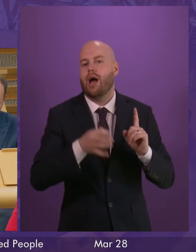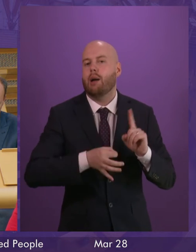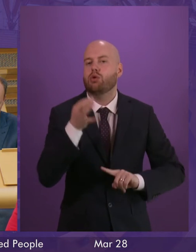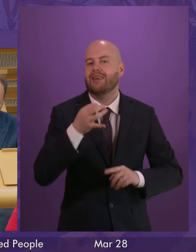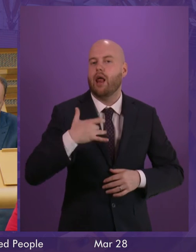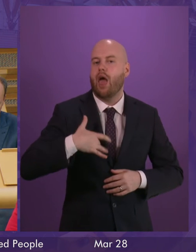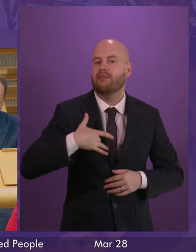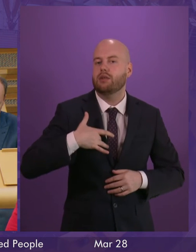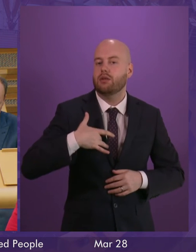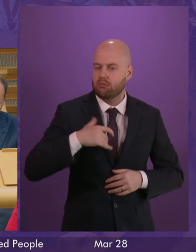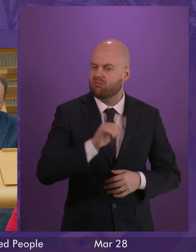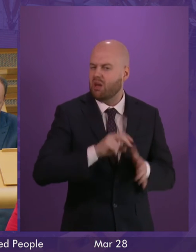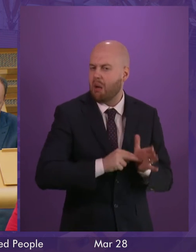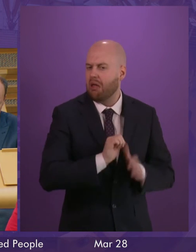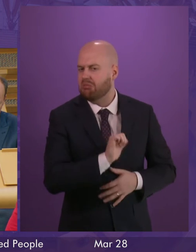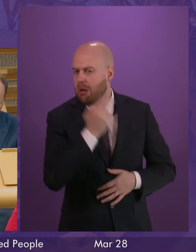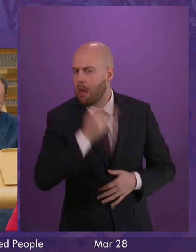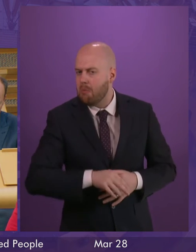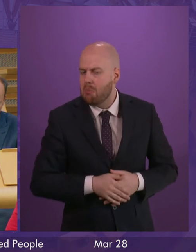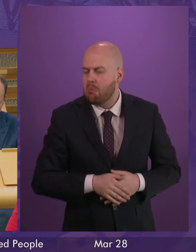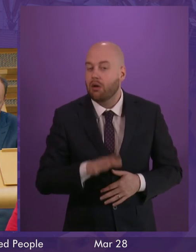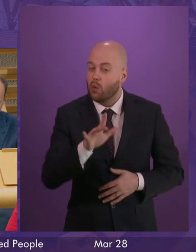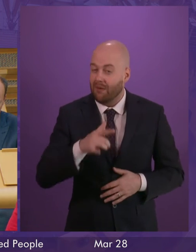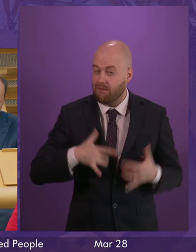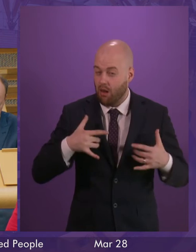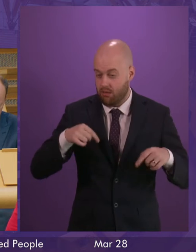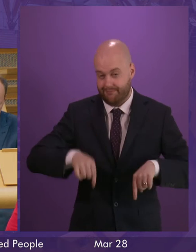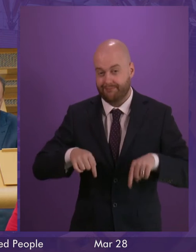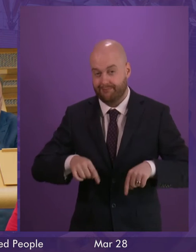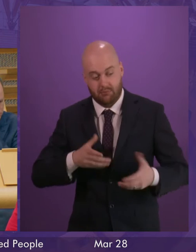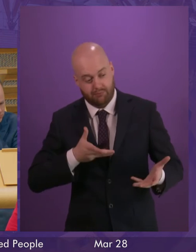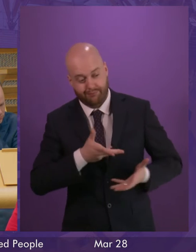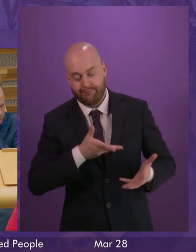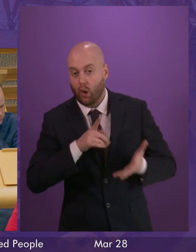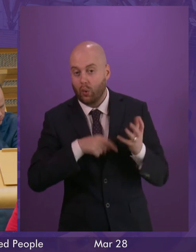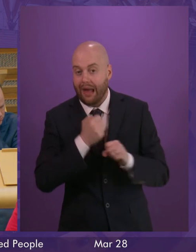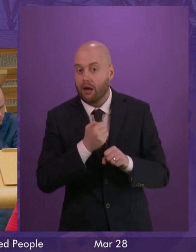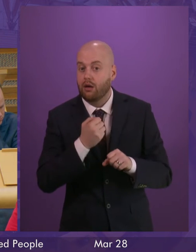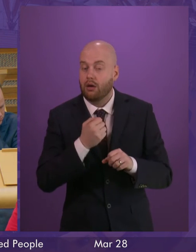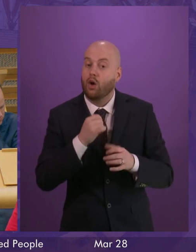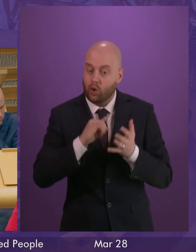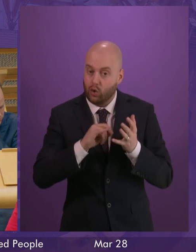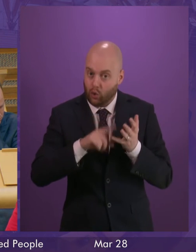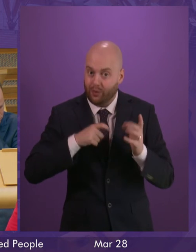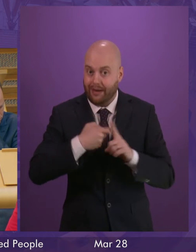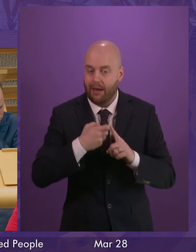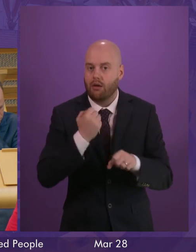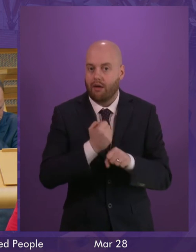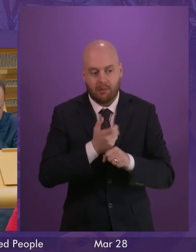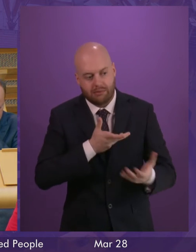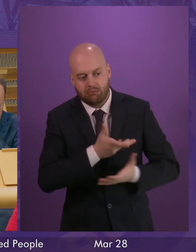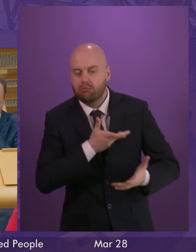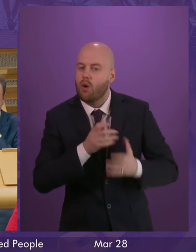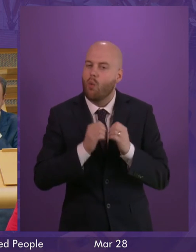Parliament will have discussions with the UK Government on the potential for cooperation. As the Scottish Government's Action Plan